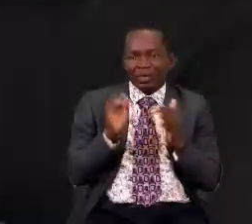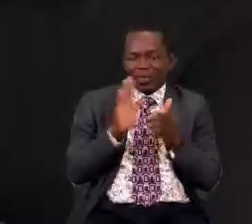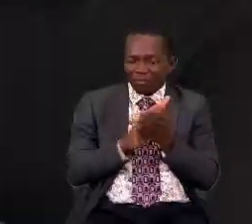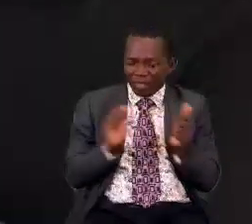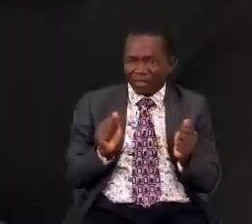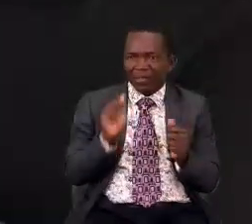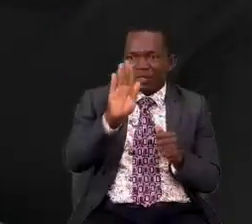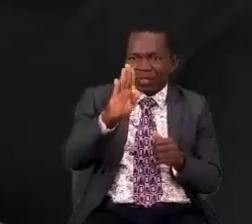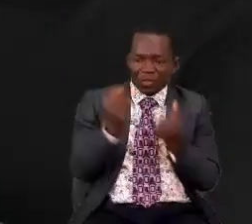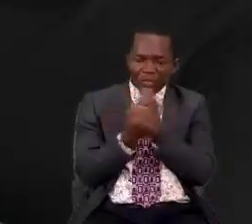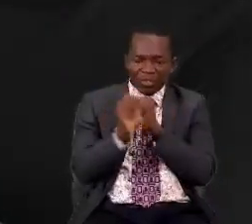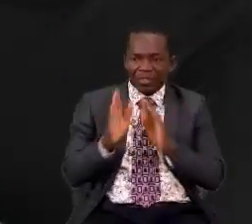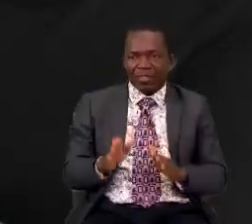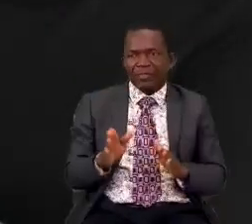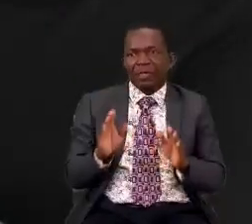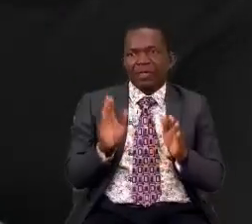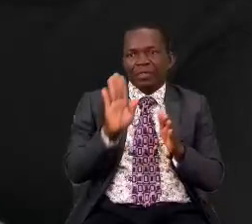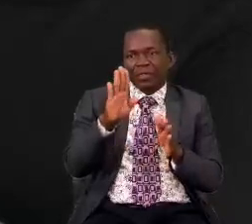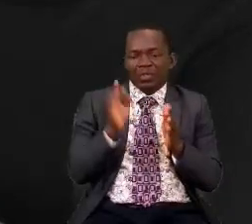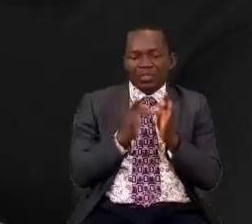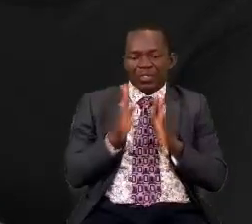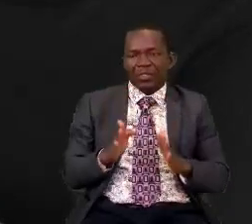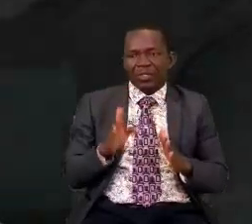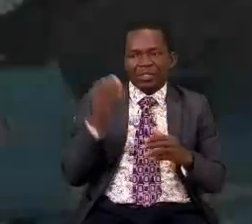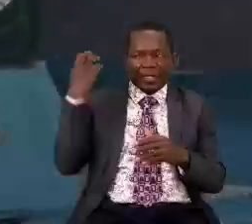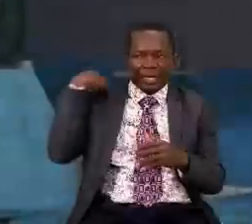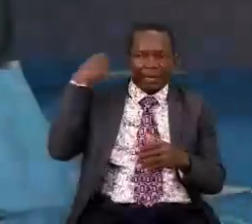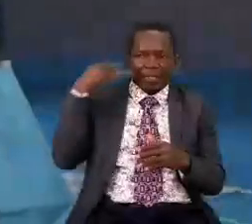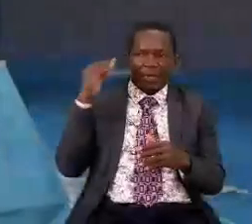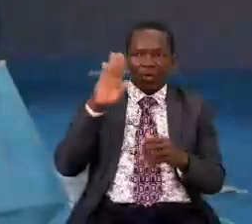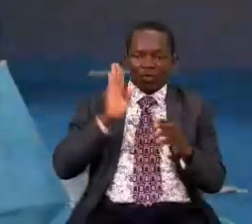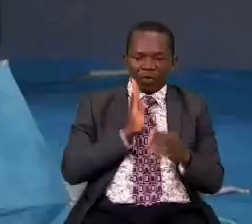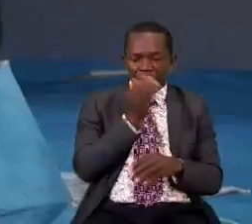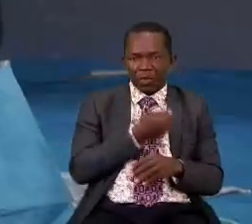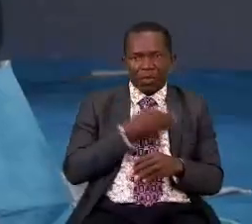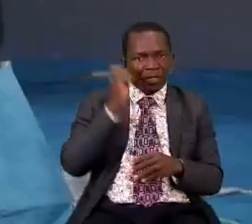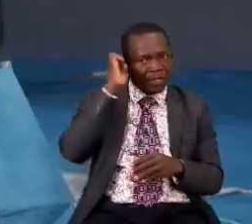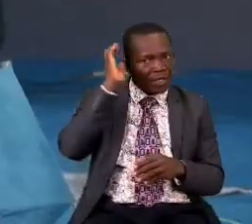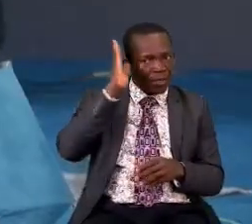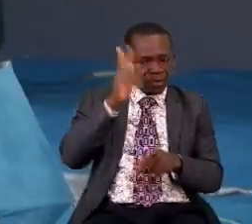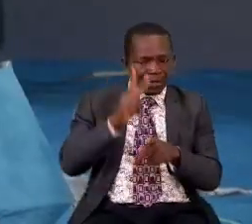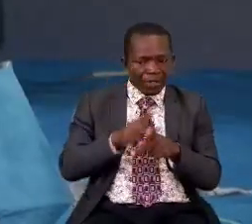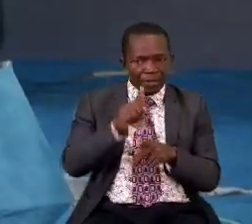be there's no struggling with the apostles in Jerusalem